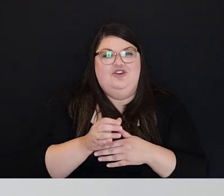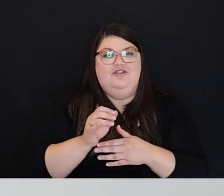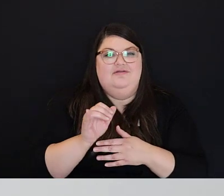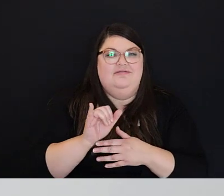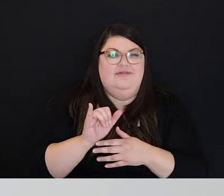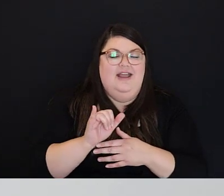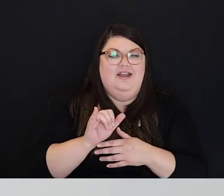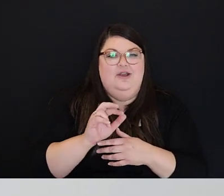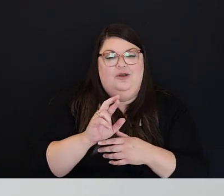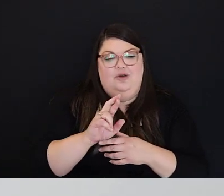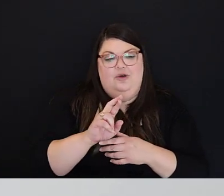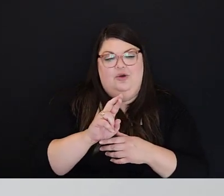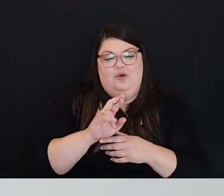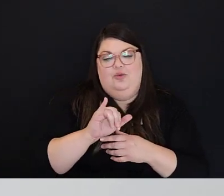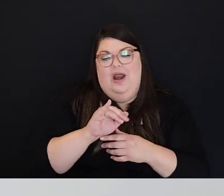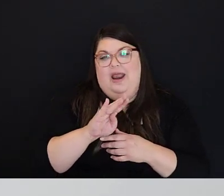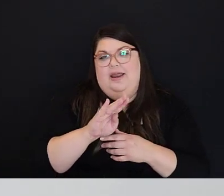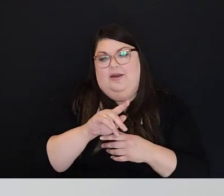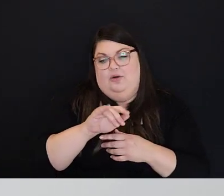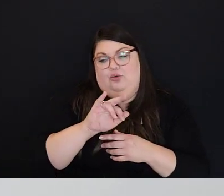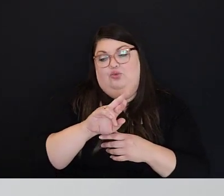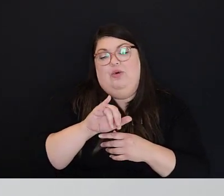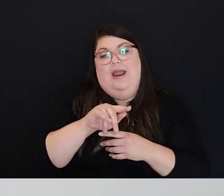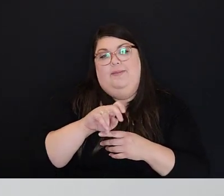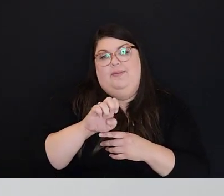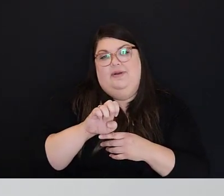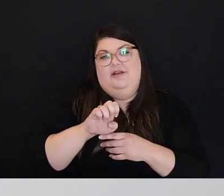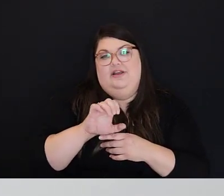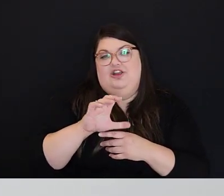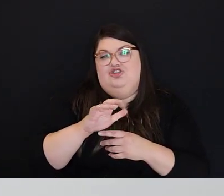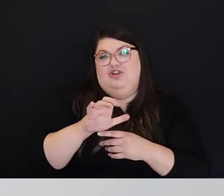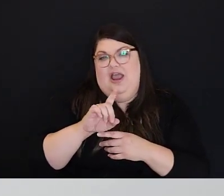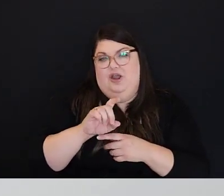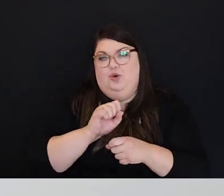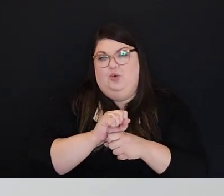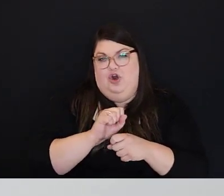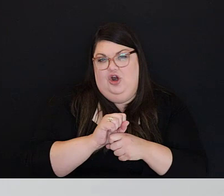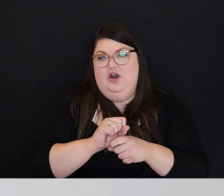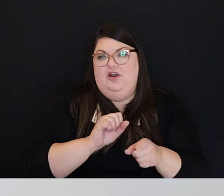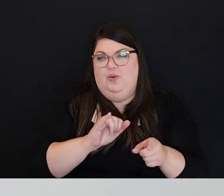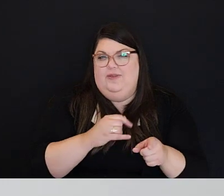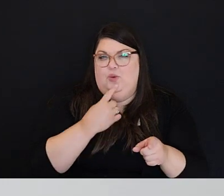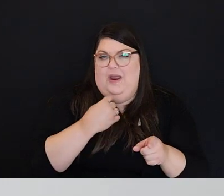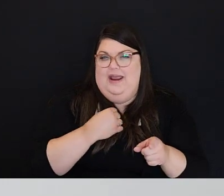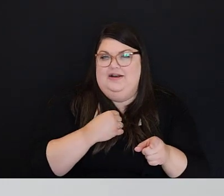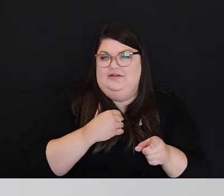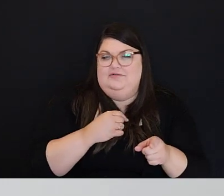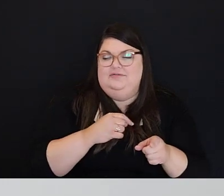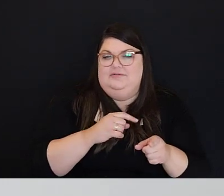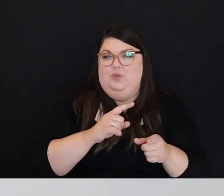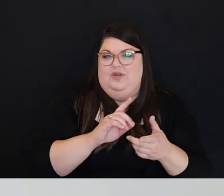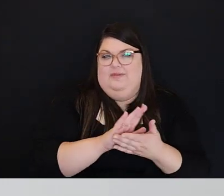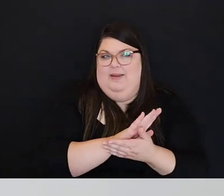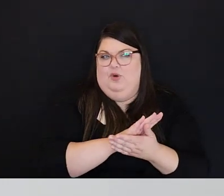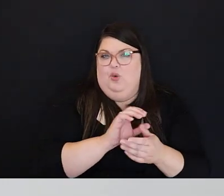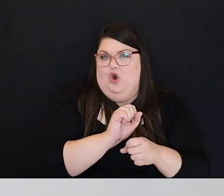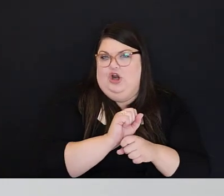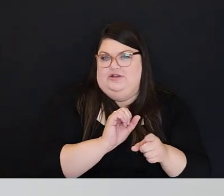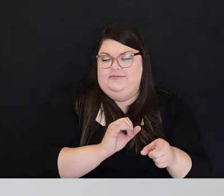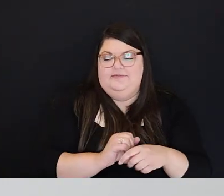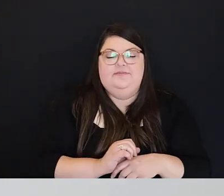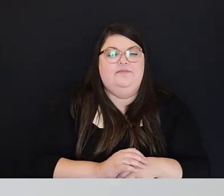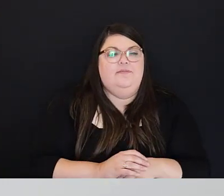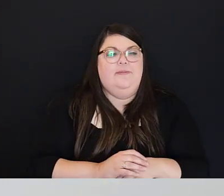the ripe child works, which are the other paper mache ones with the red child. That those are all and I